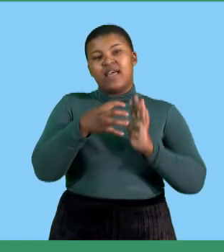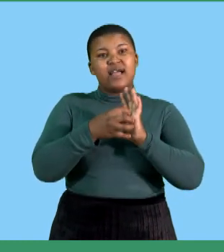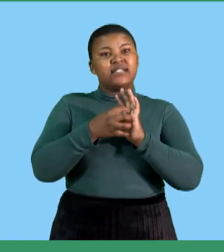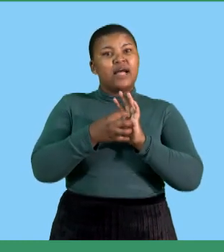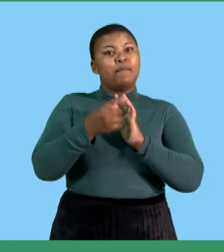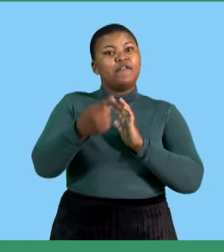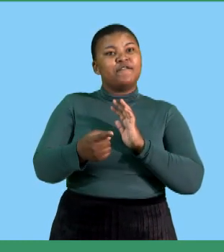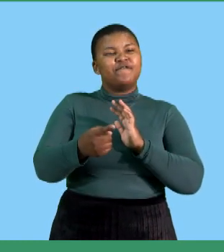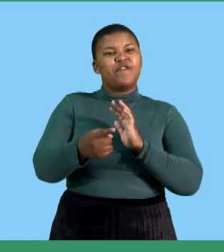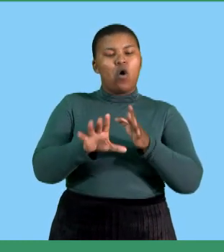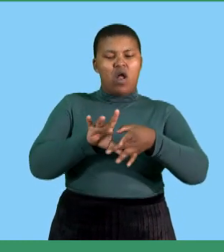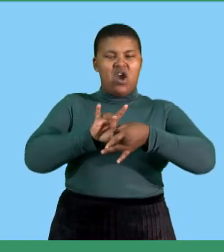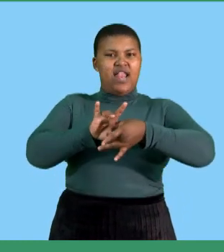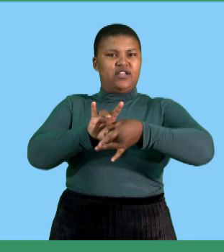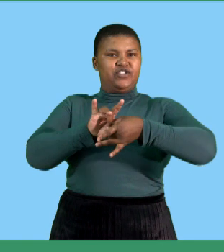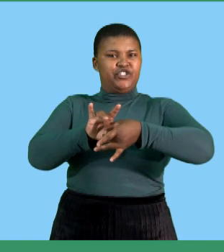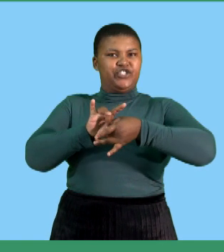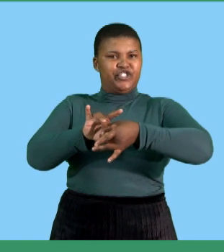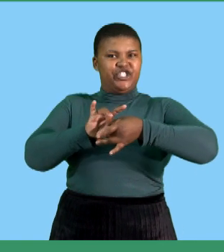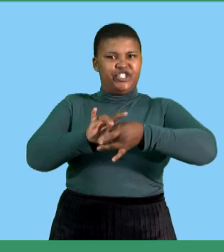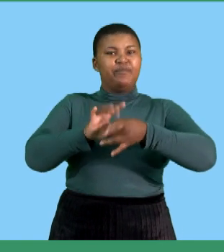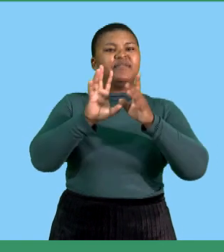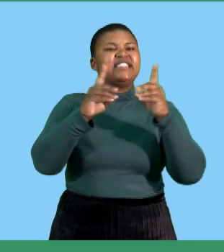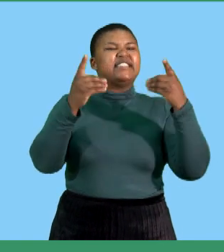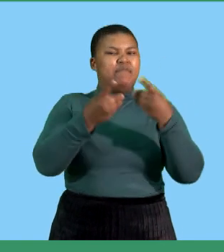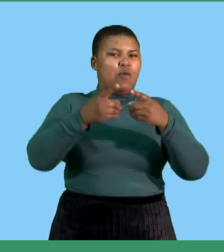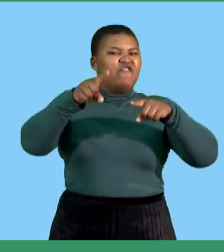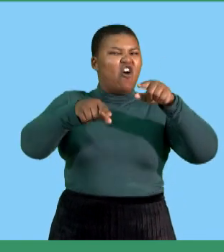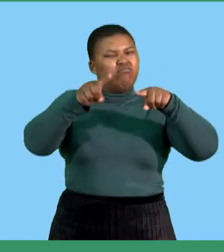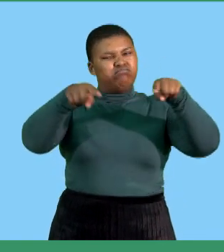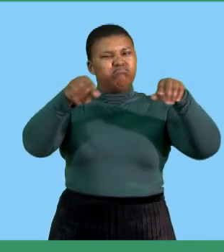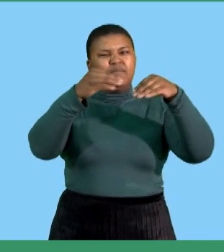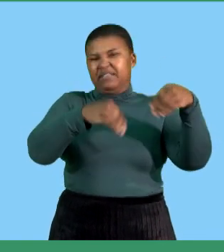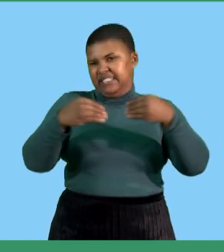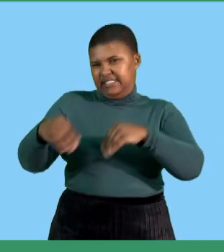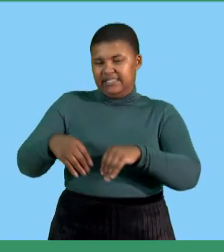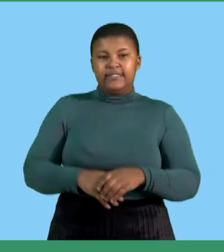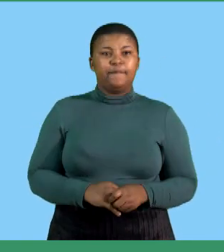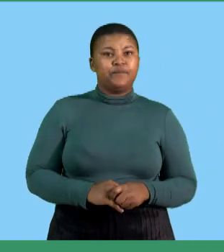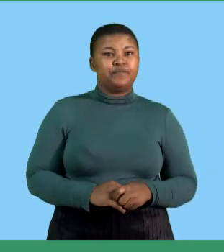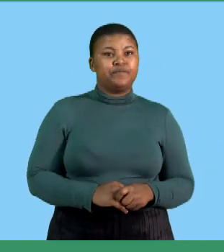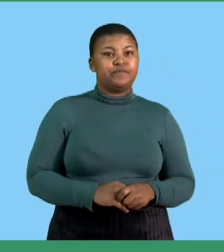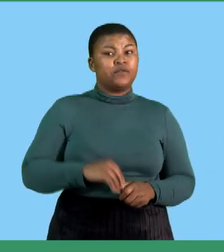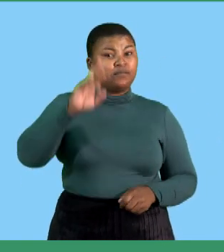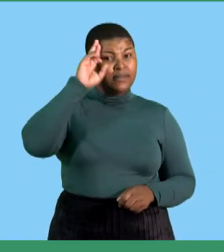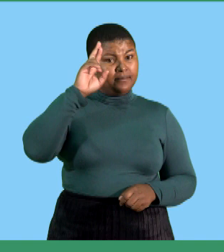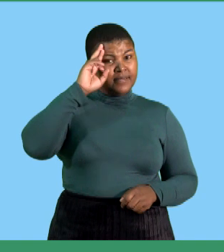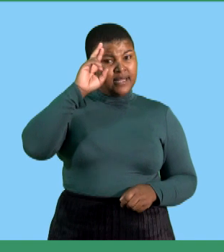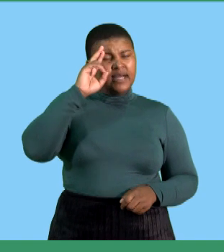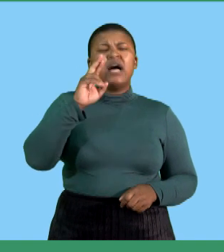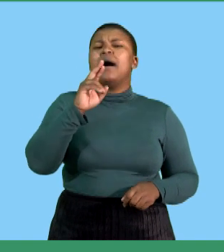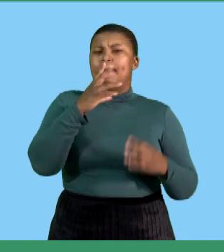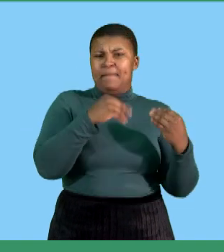example of the interrelationship between the departments of a business. Now remember, a business can